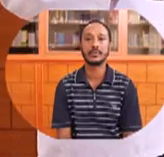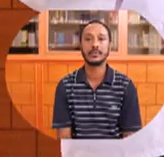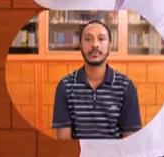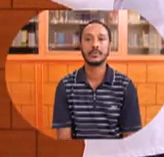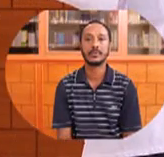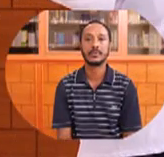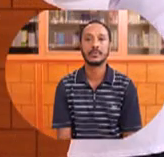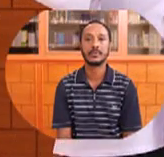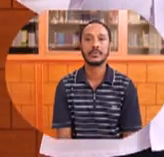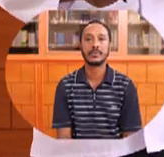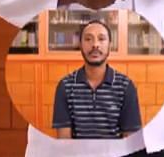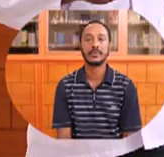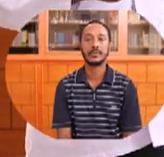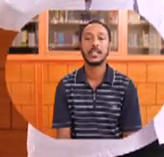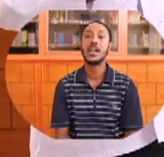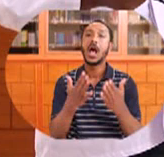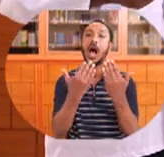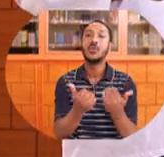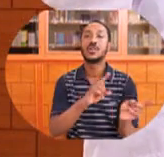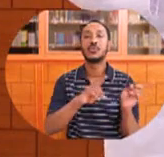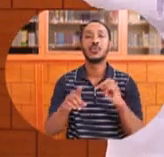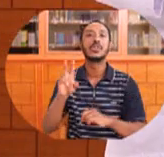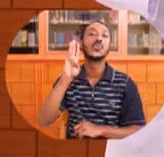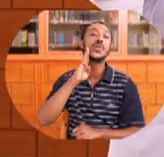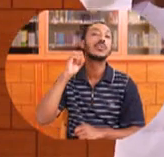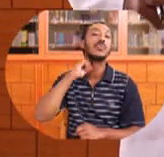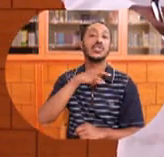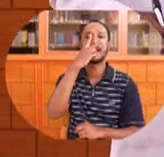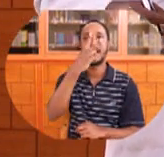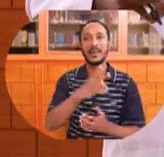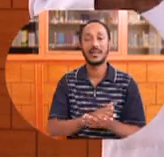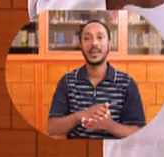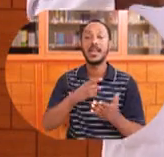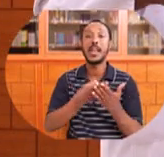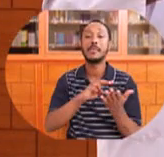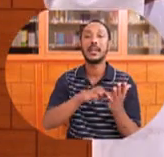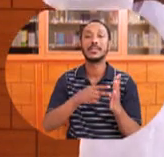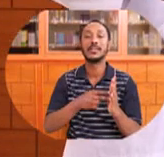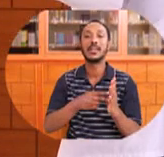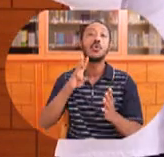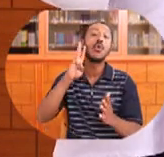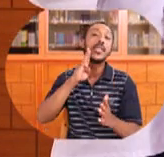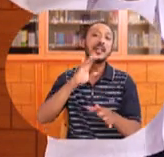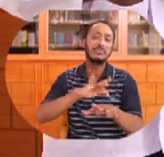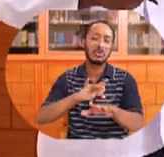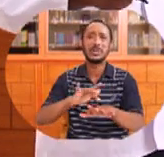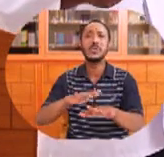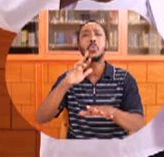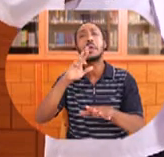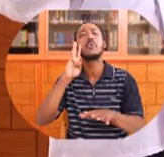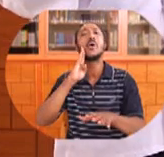Okay, let's see water pollution. Water pollution is the contamination of water.